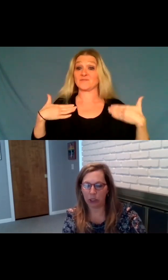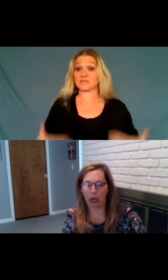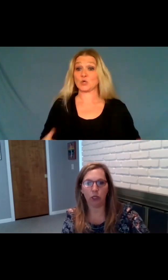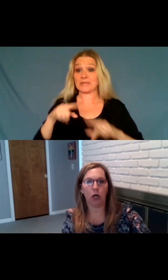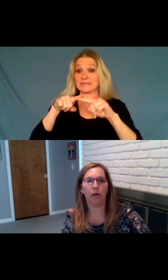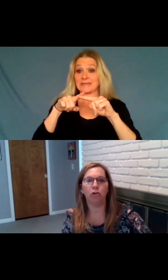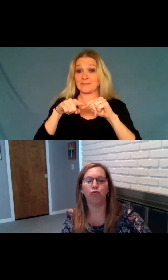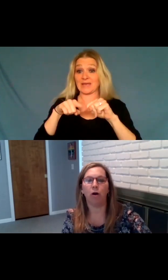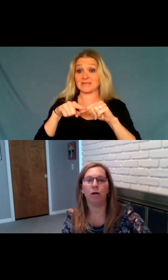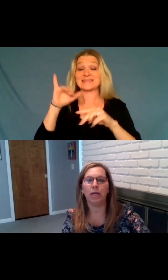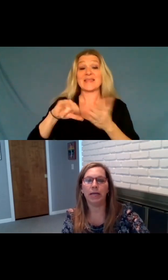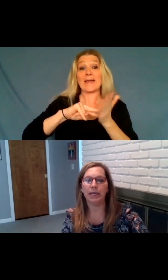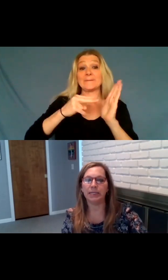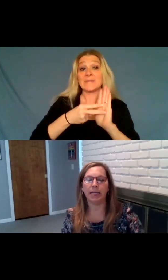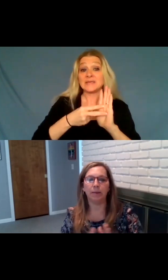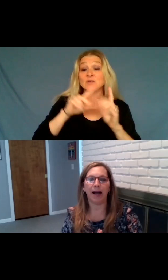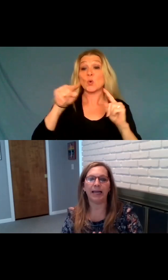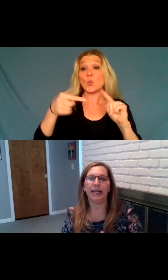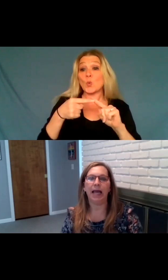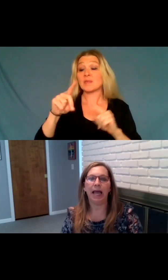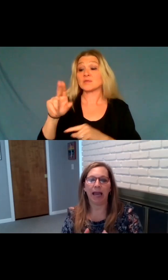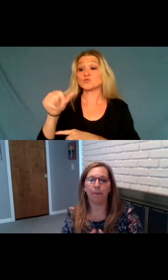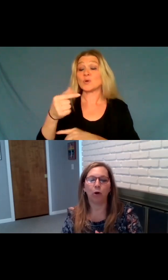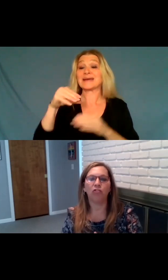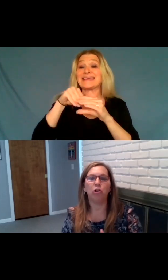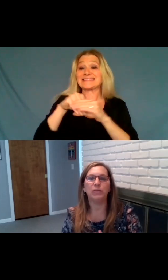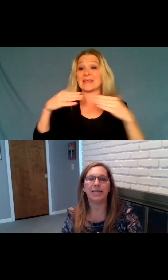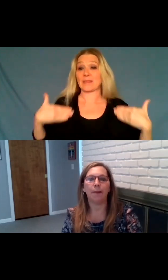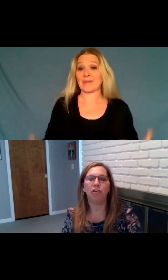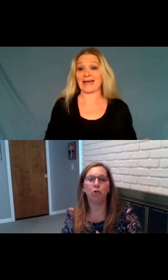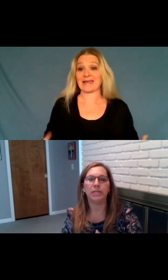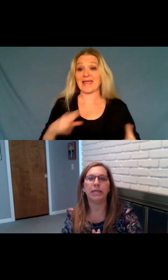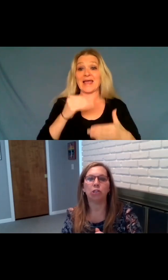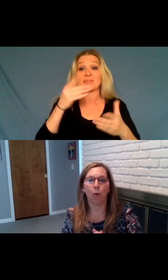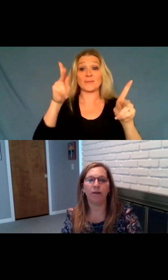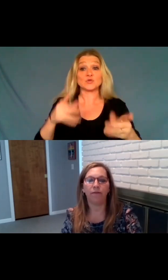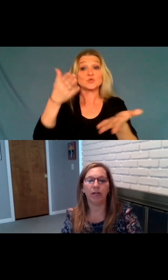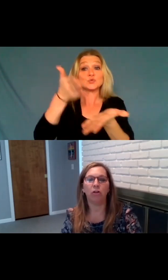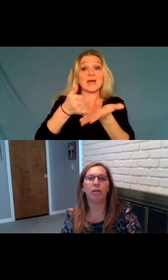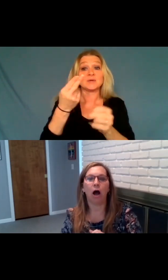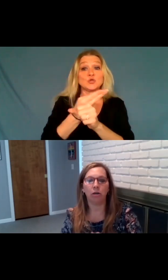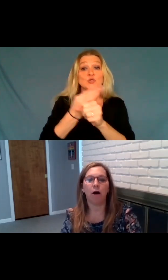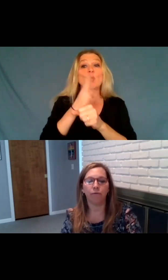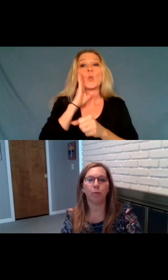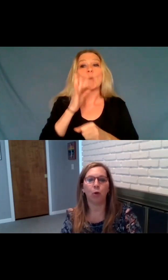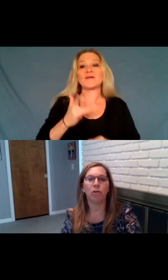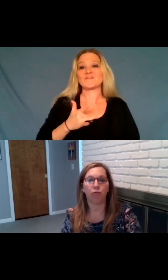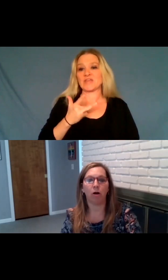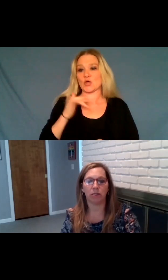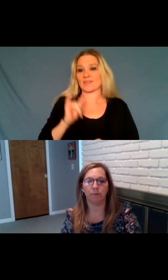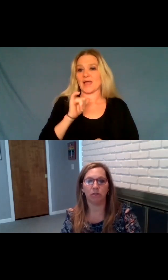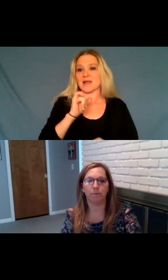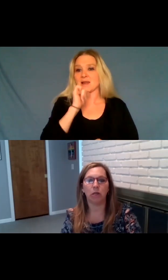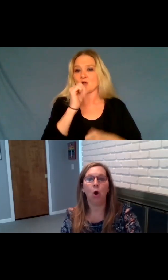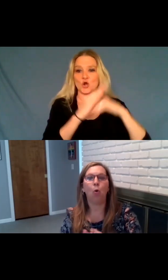when the drug is in the body and a person who stopped using is going to feel the uncomfortable